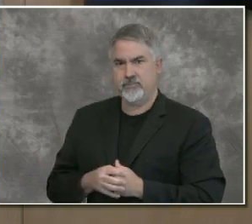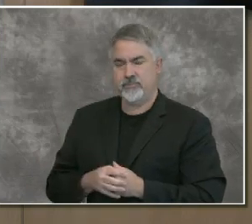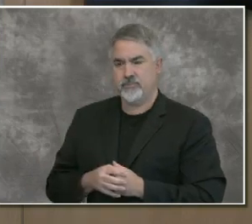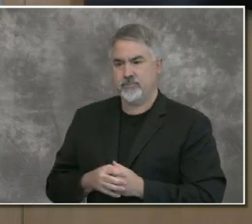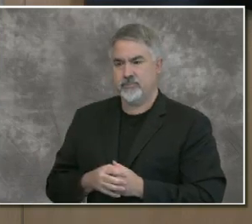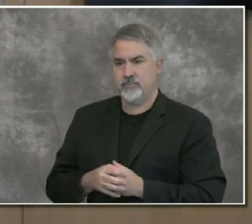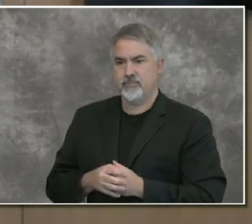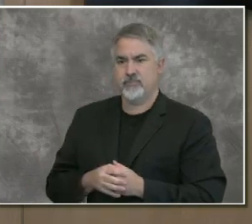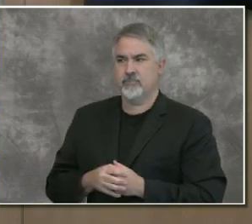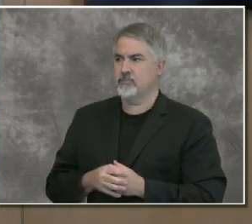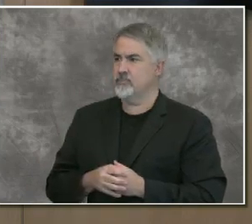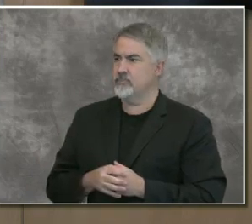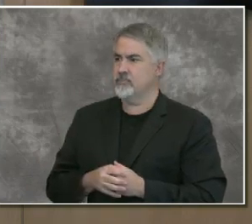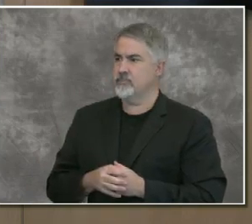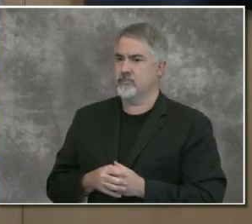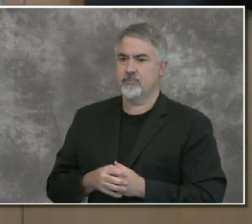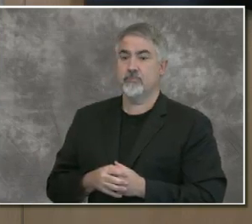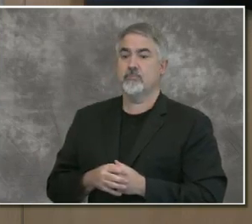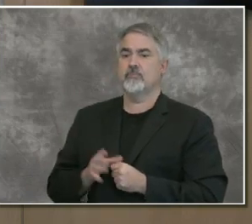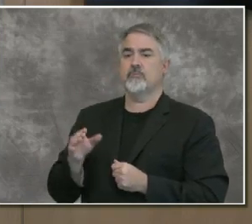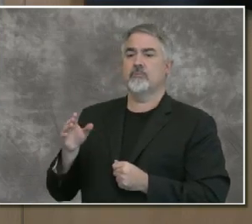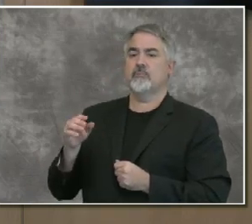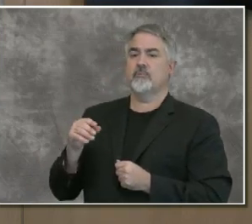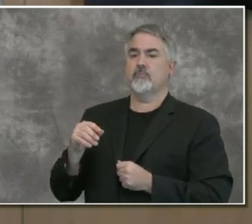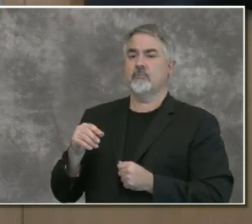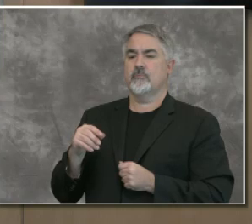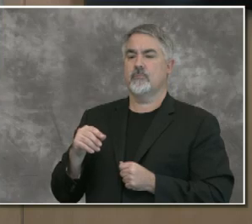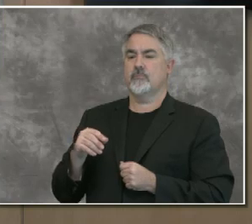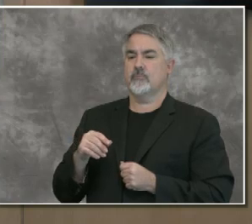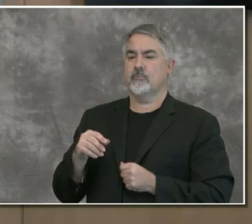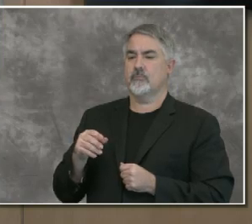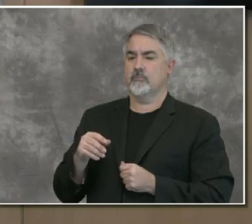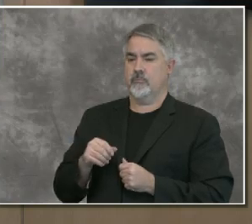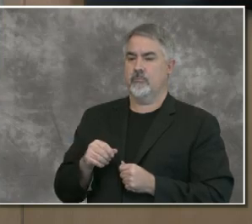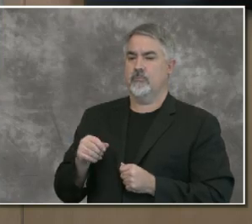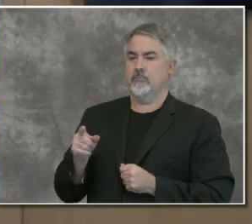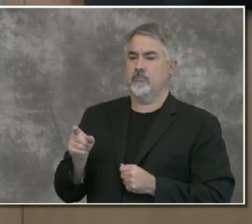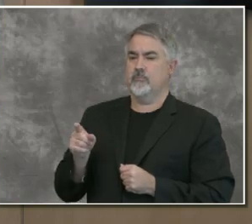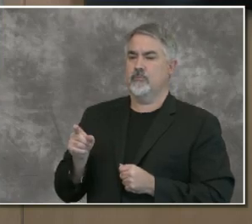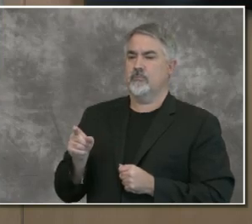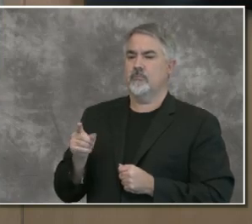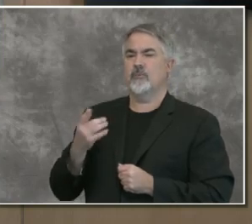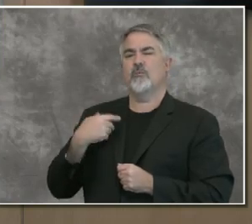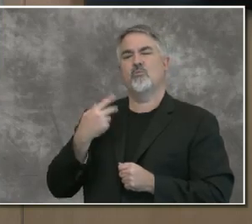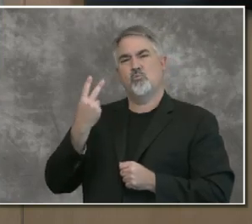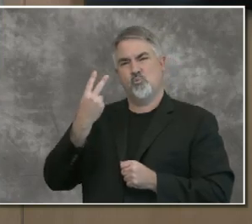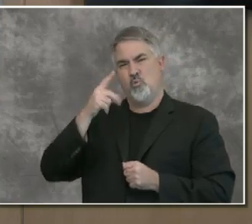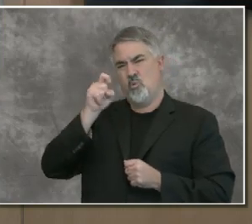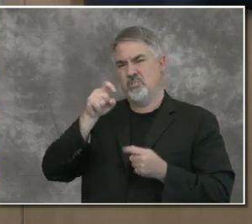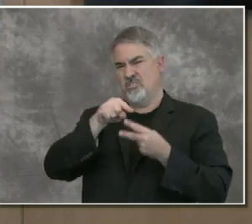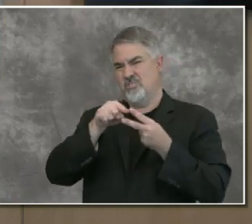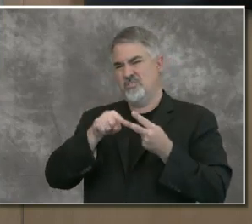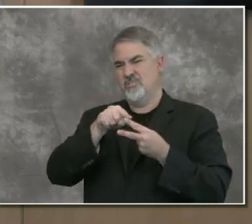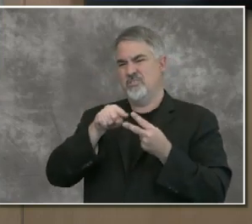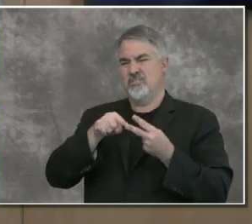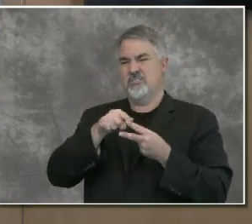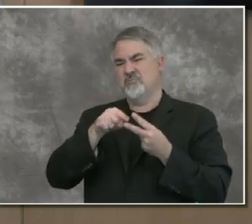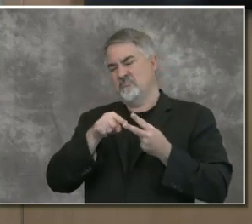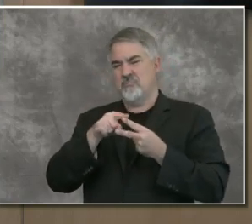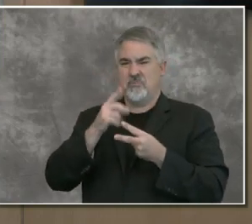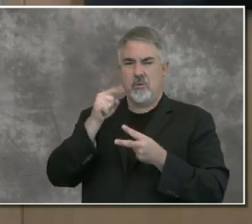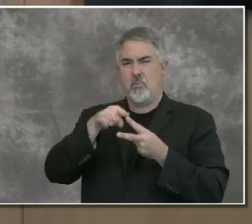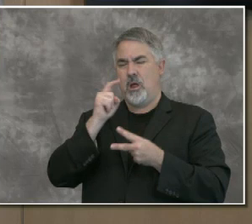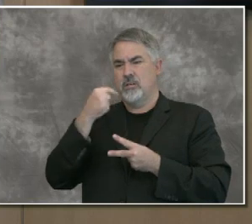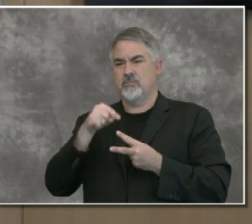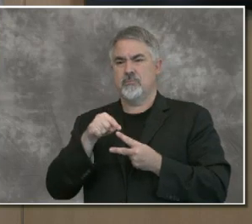Yes, hi, this is Will Huntsberry. So I had a 2-part question here.